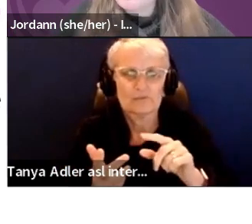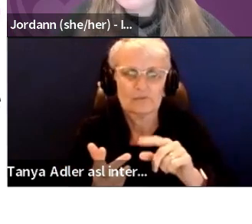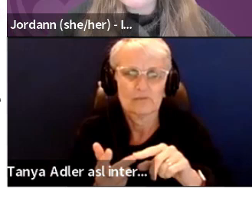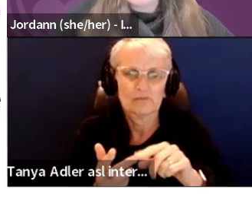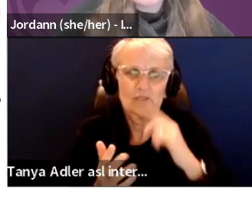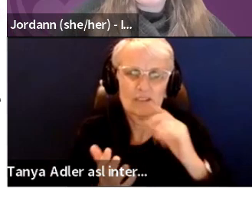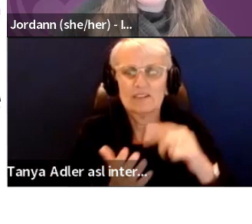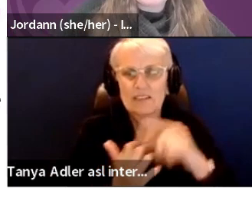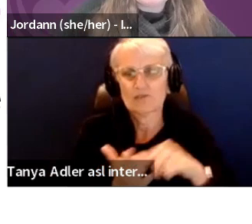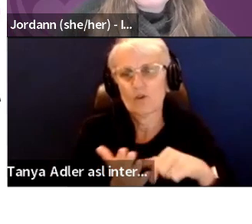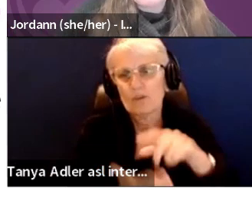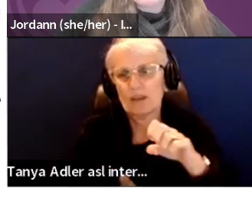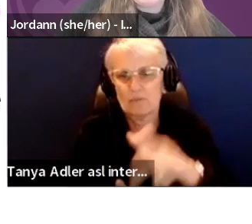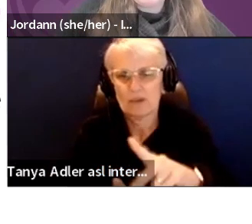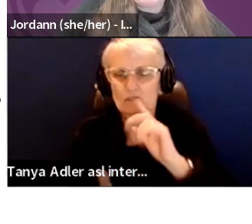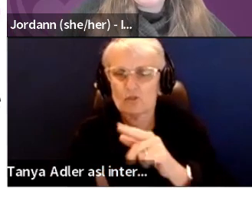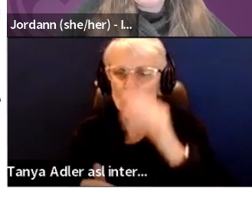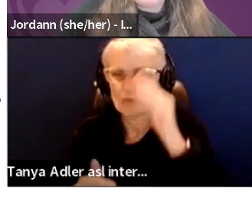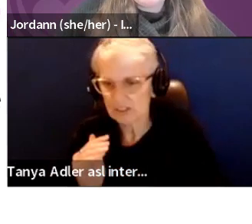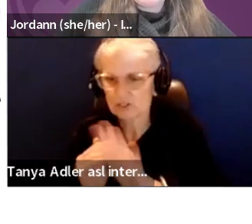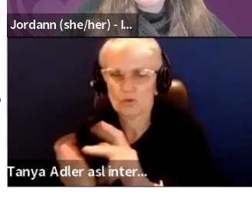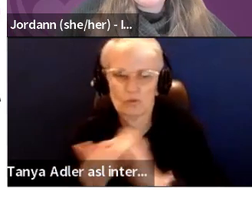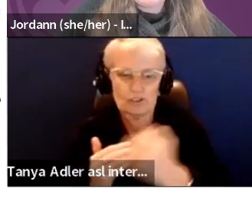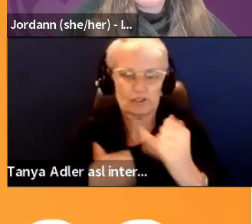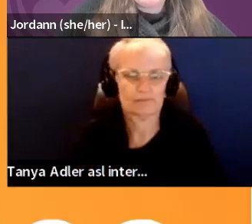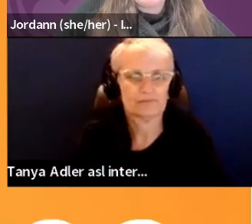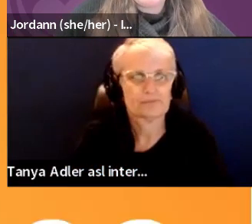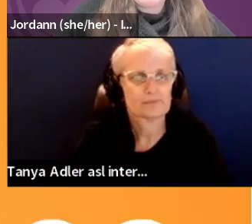a reimbursement after you're complete.